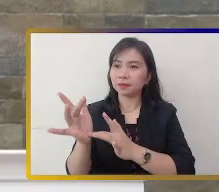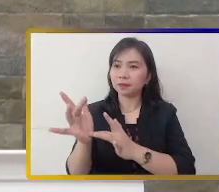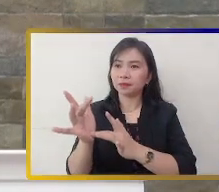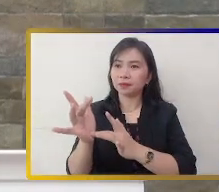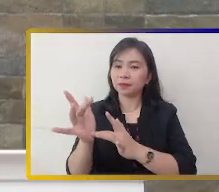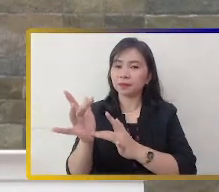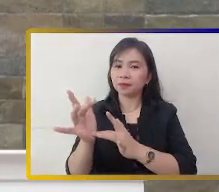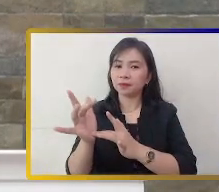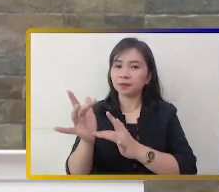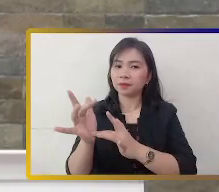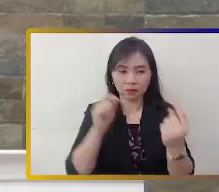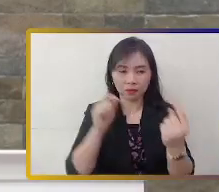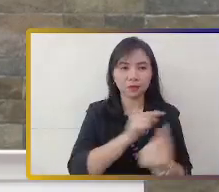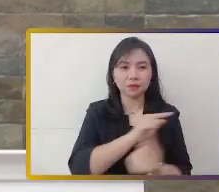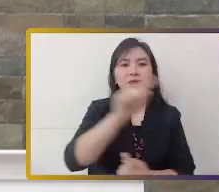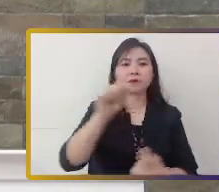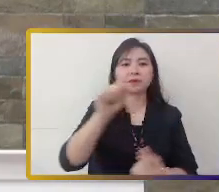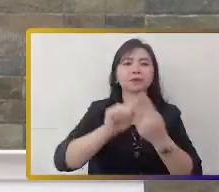Son.